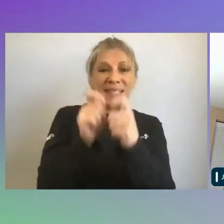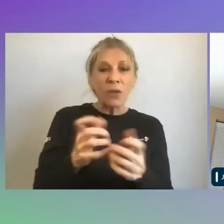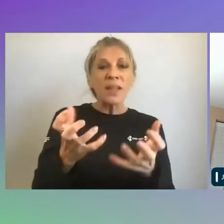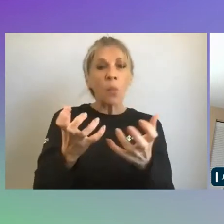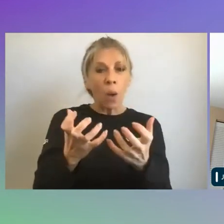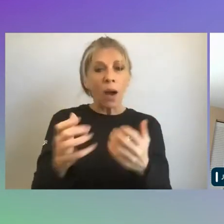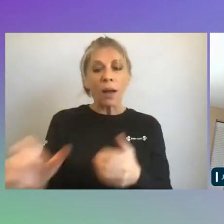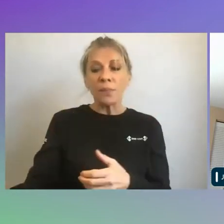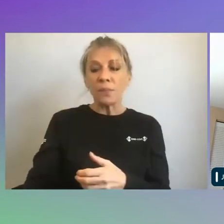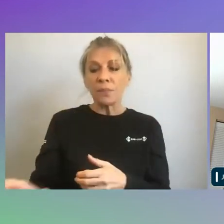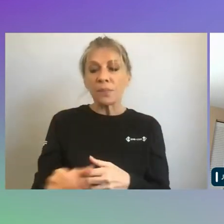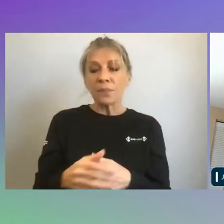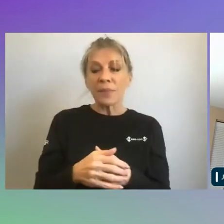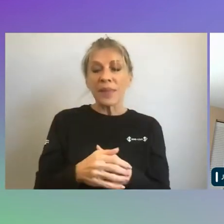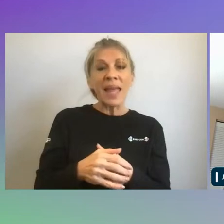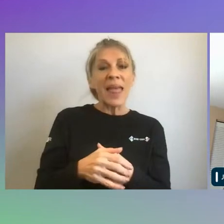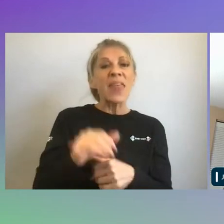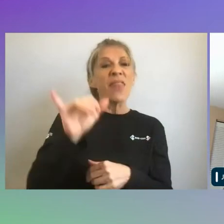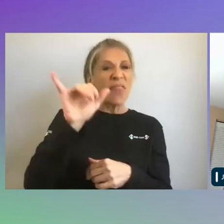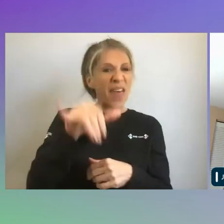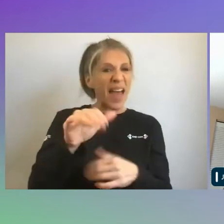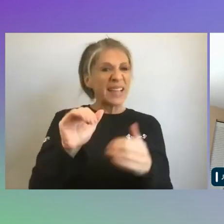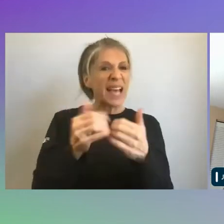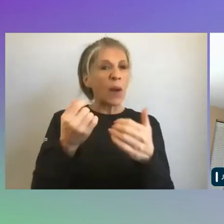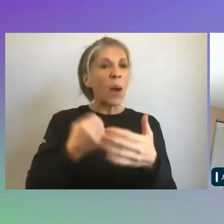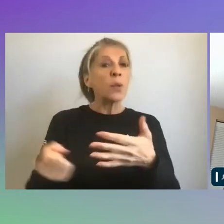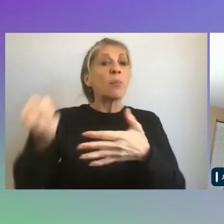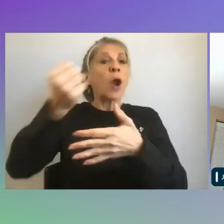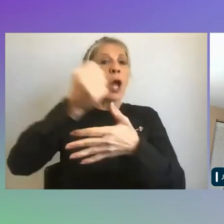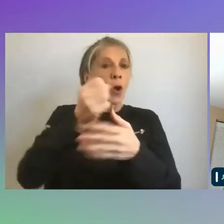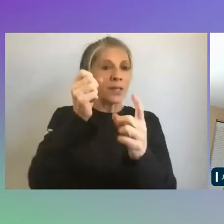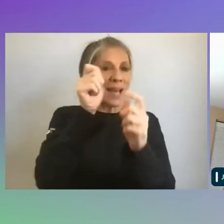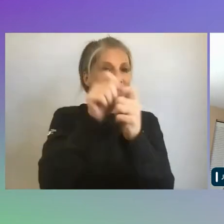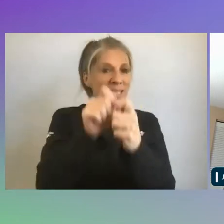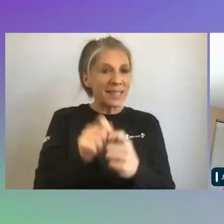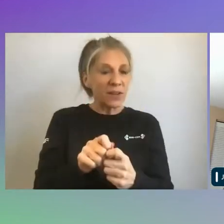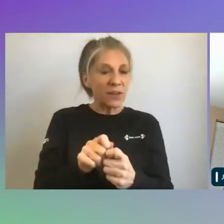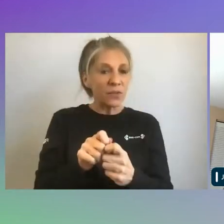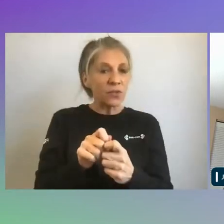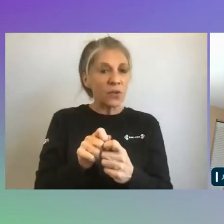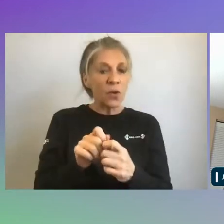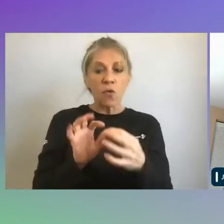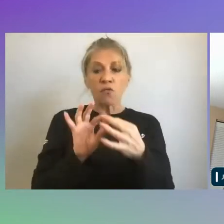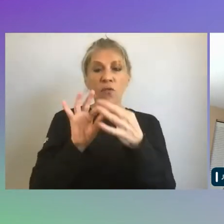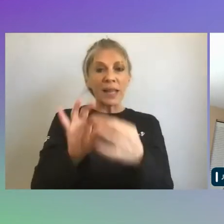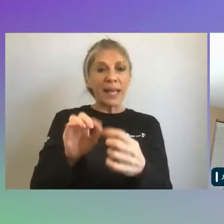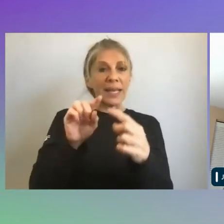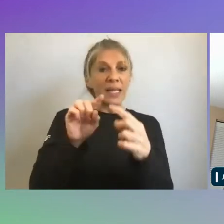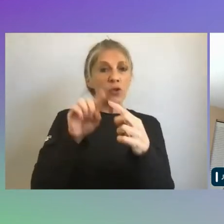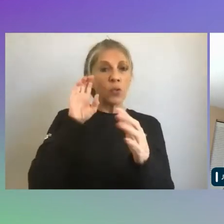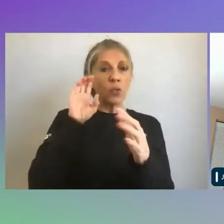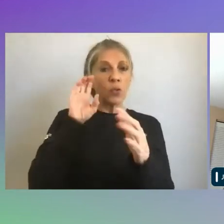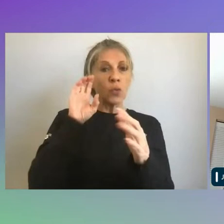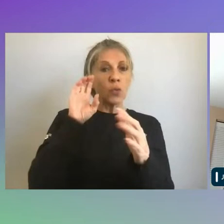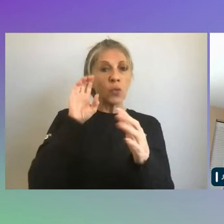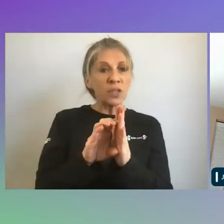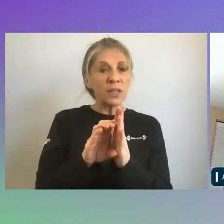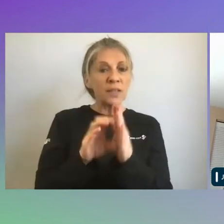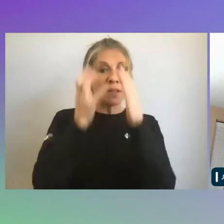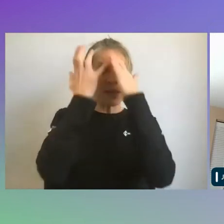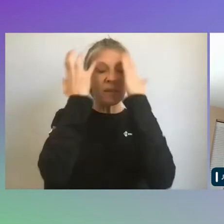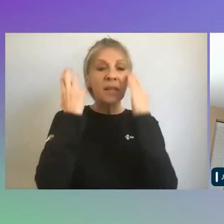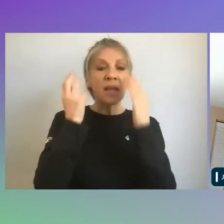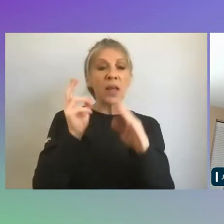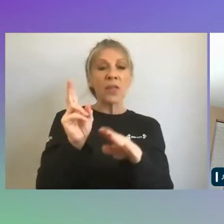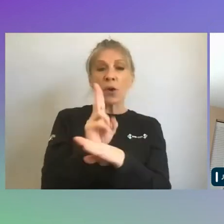And that's how I would prioritize the details. Regarding images that are just like used not